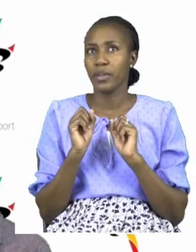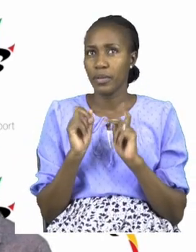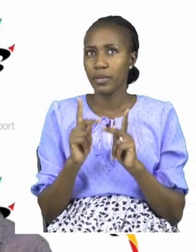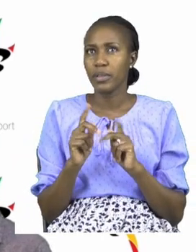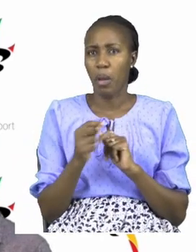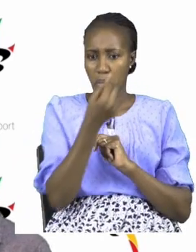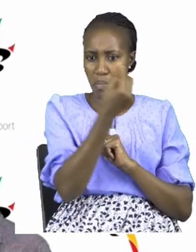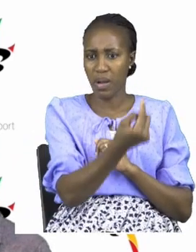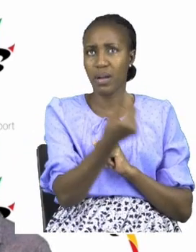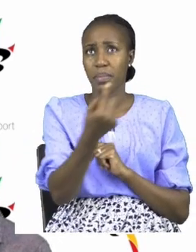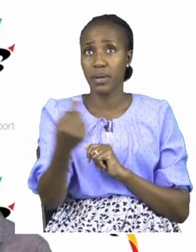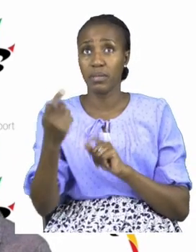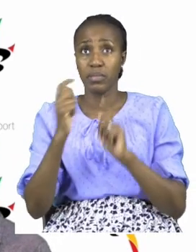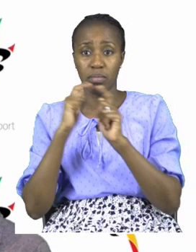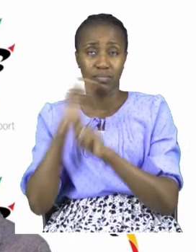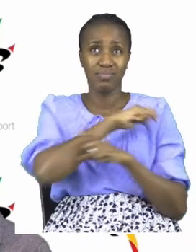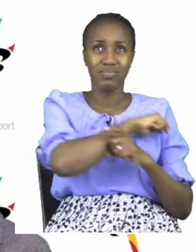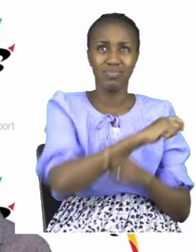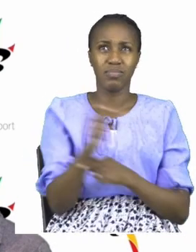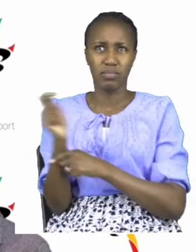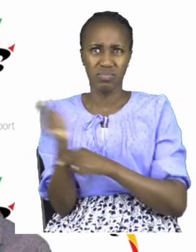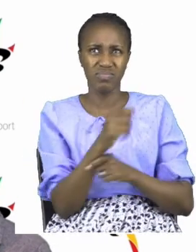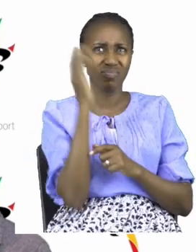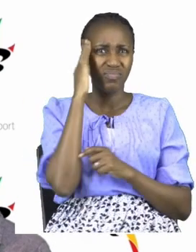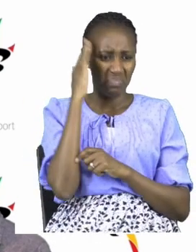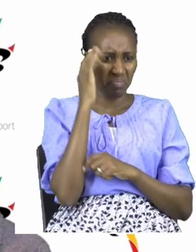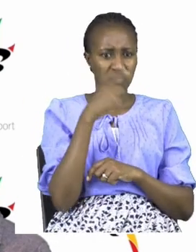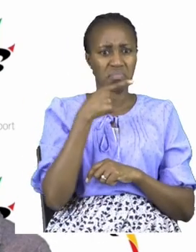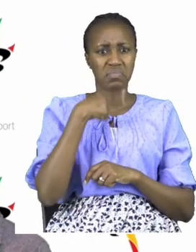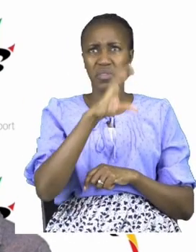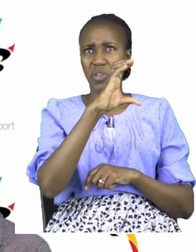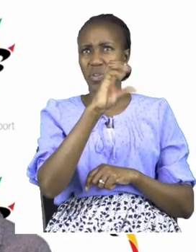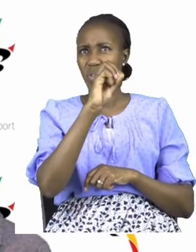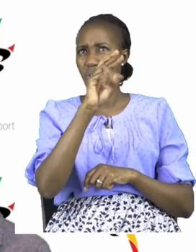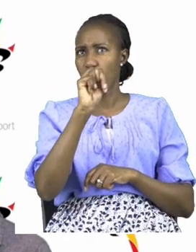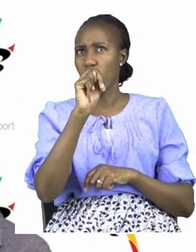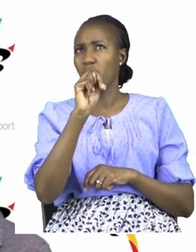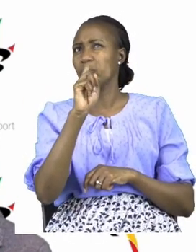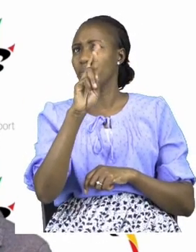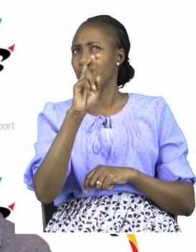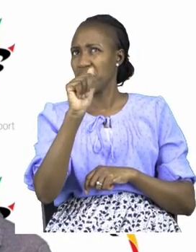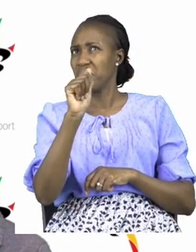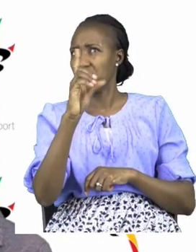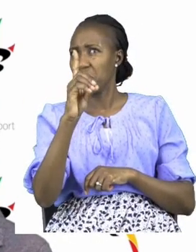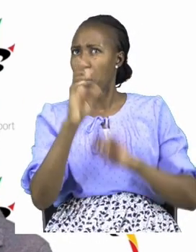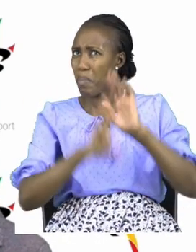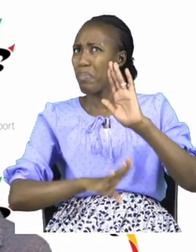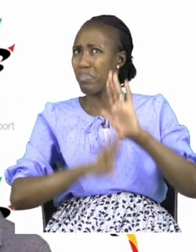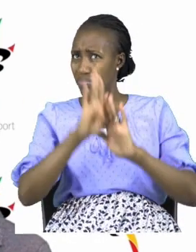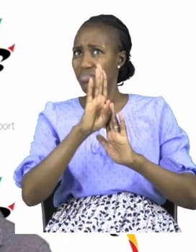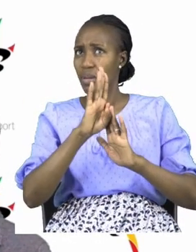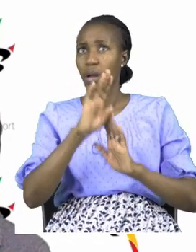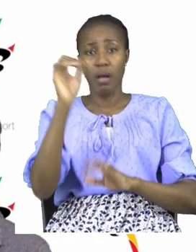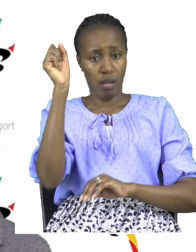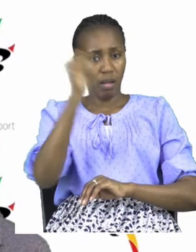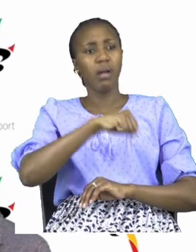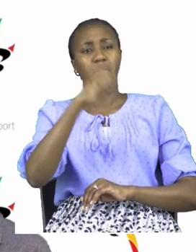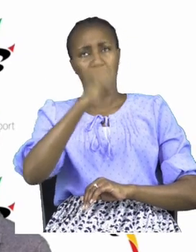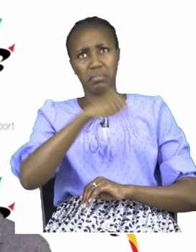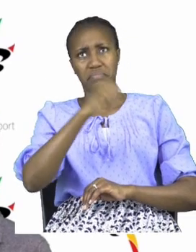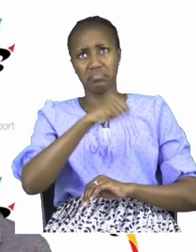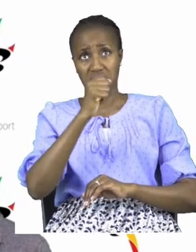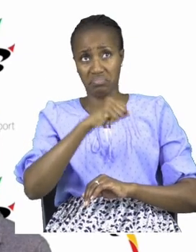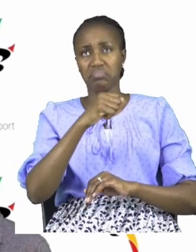level, I think Cornar van Schalkwyk, also one of the individuals that is making good progress on the world rankings.